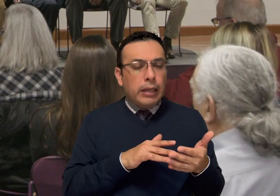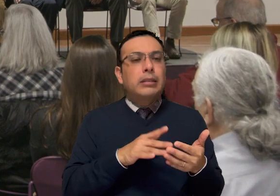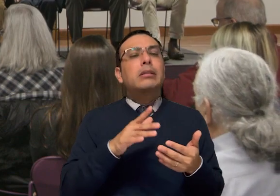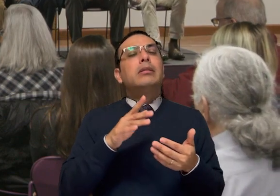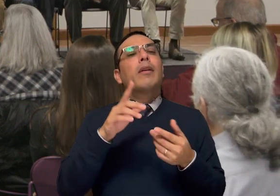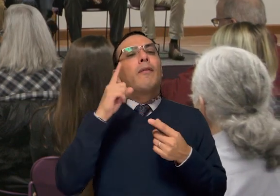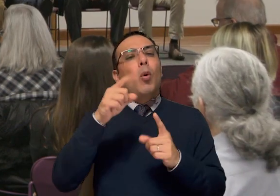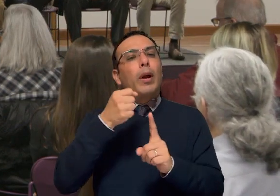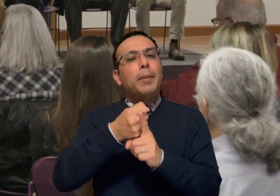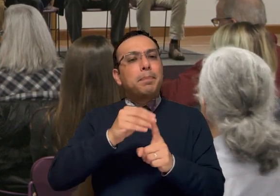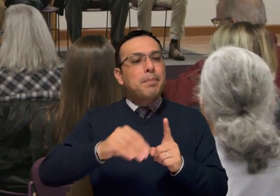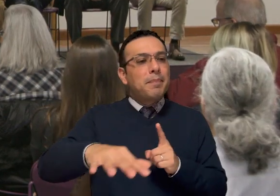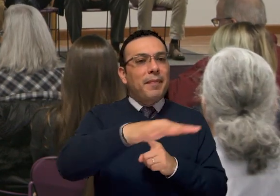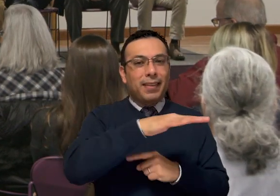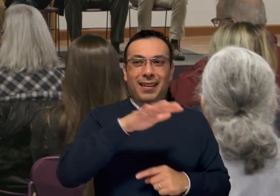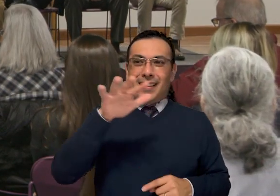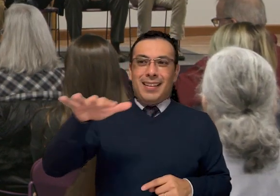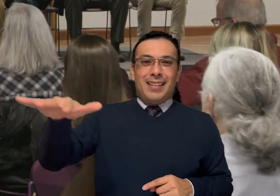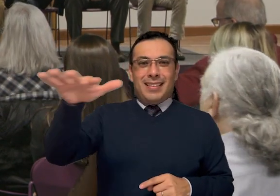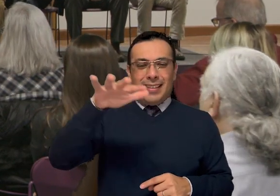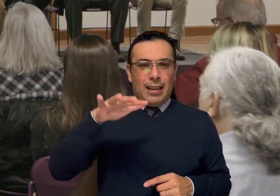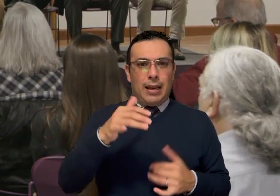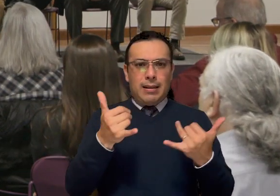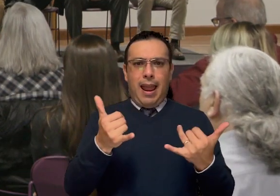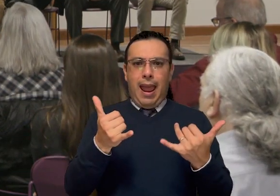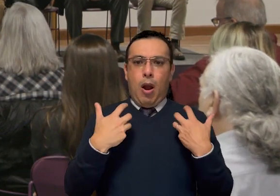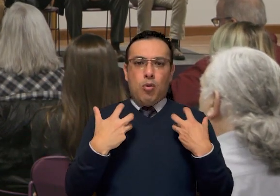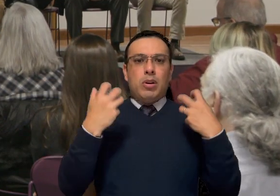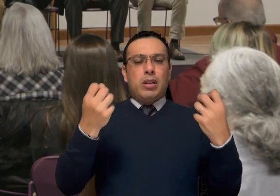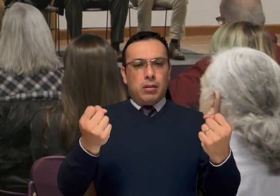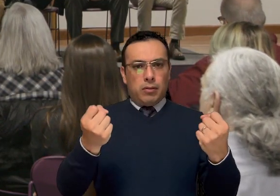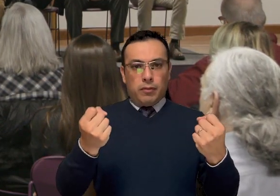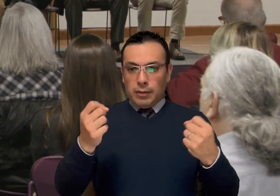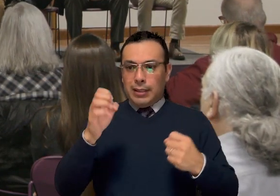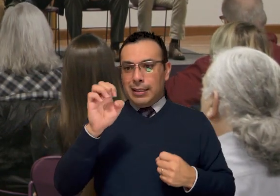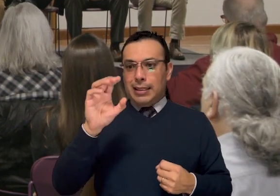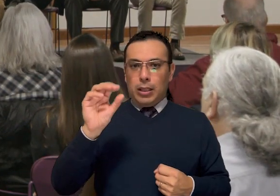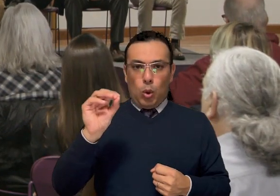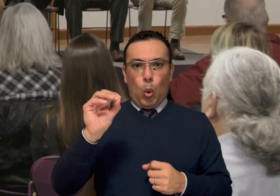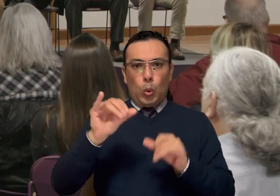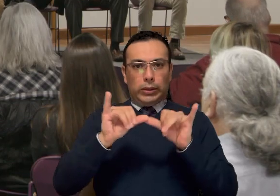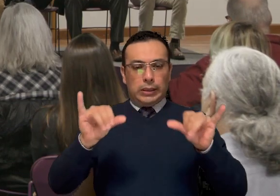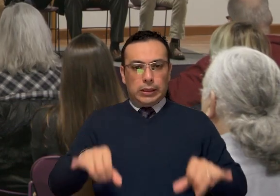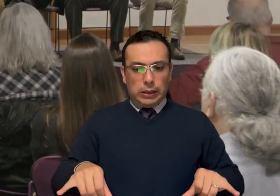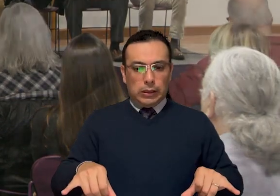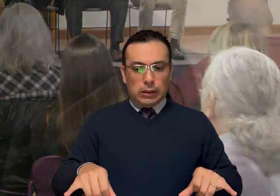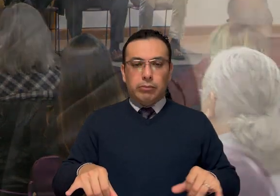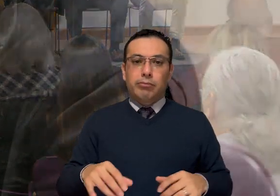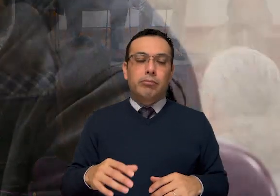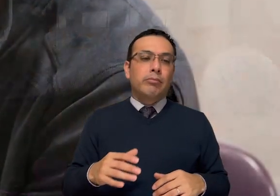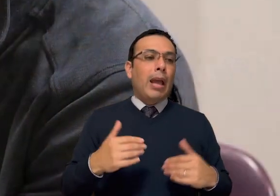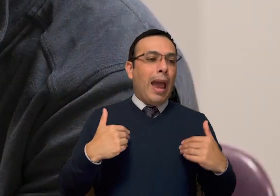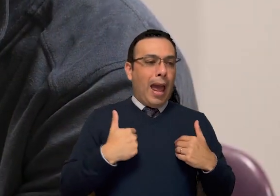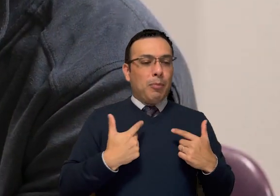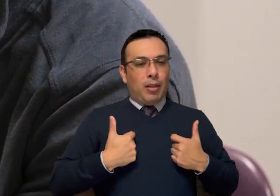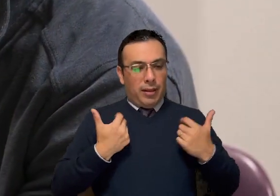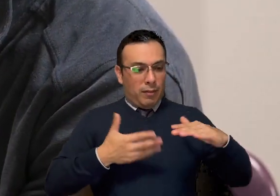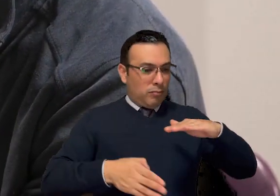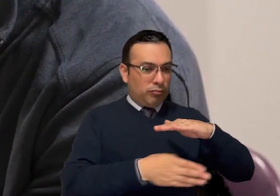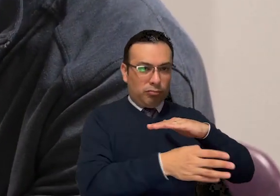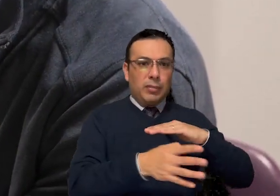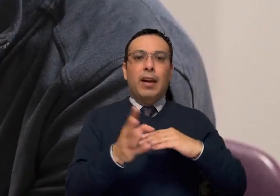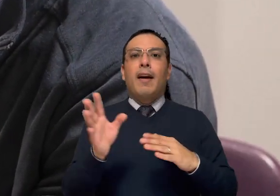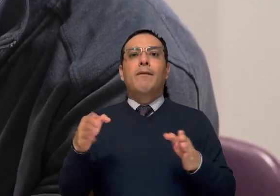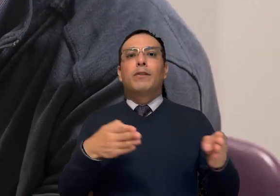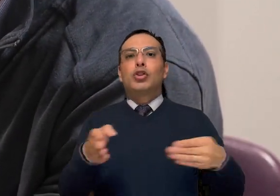marine mammals, fishery, etc.? I can take that. We got a very similar question last week at Island Park, and